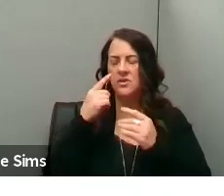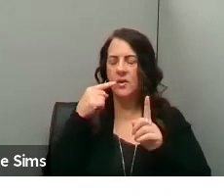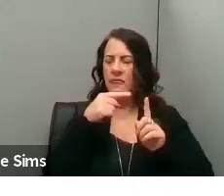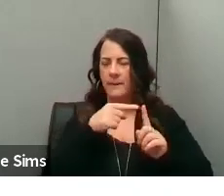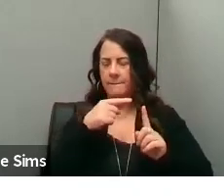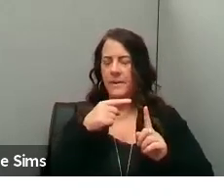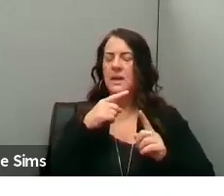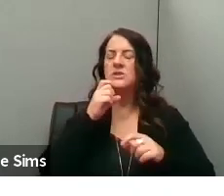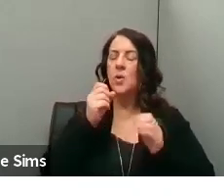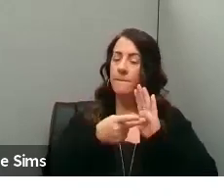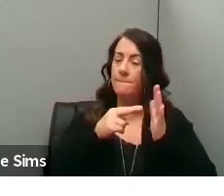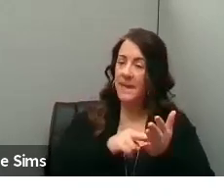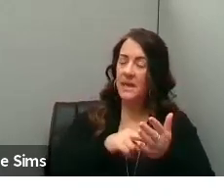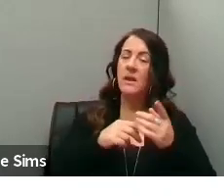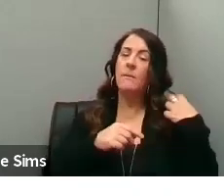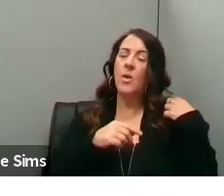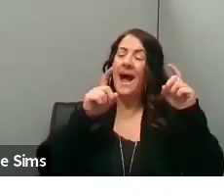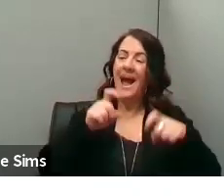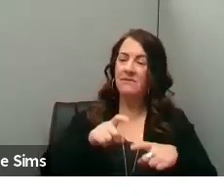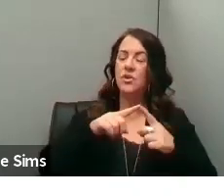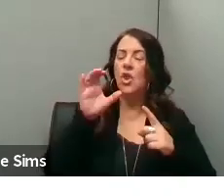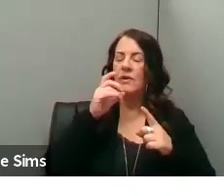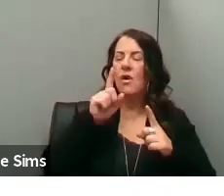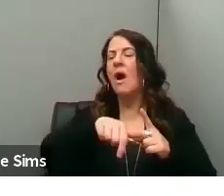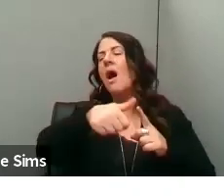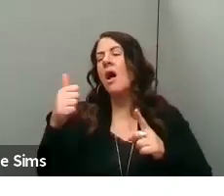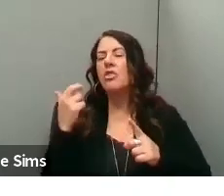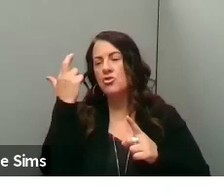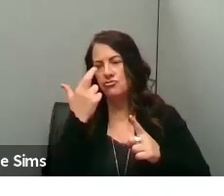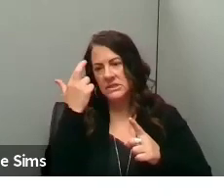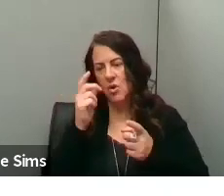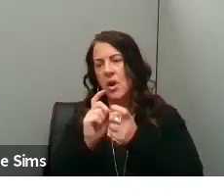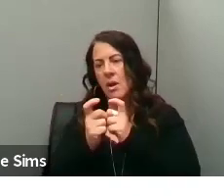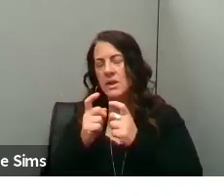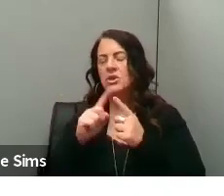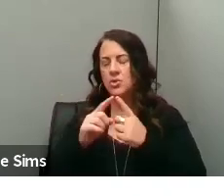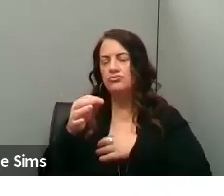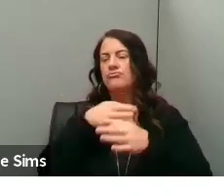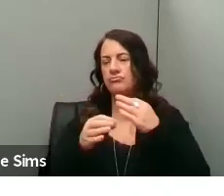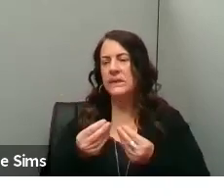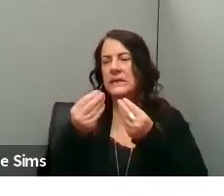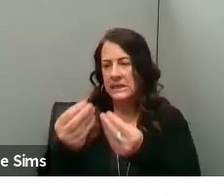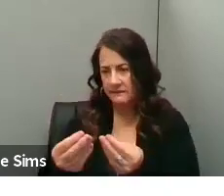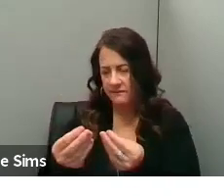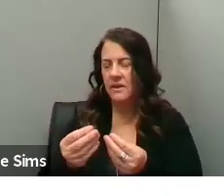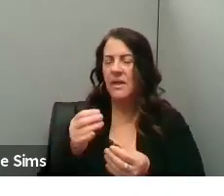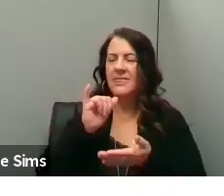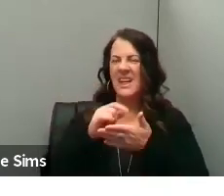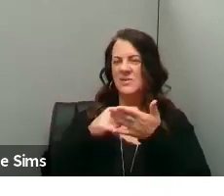that are not an undue hardship. And that's how the undue